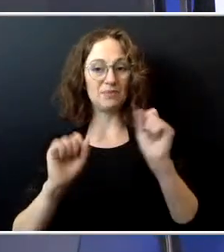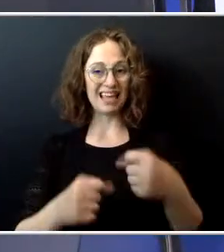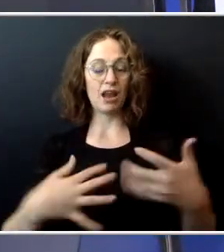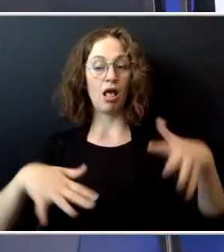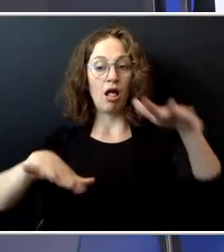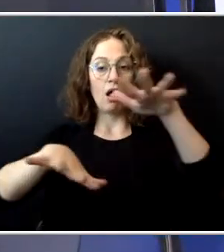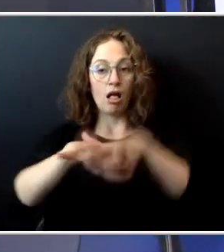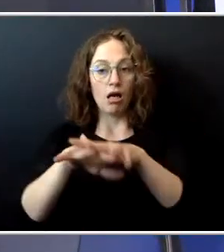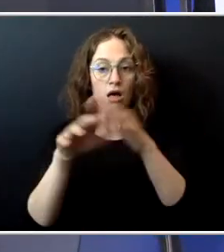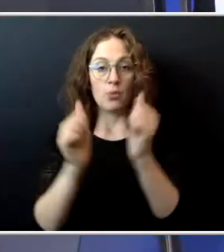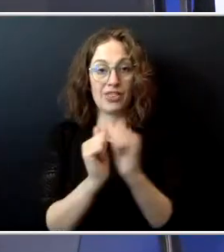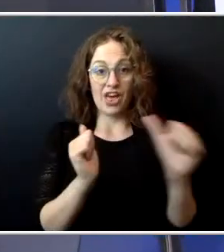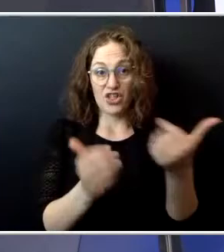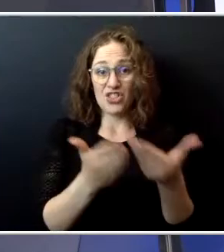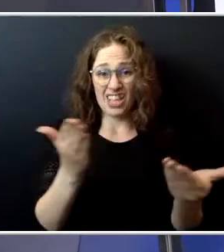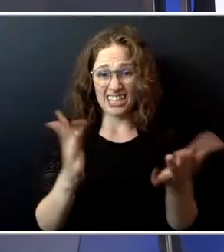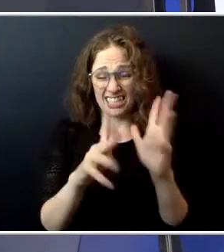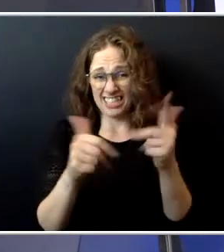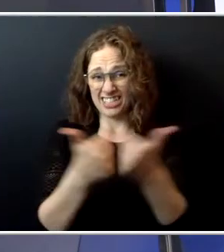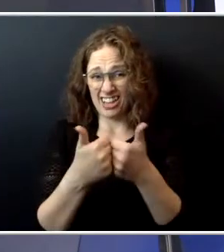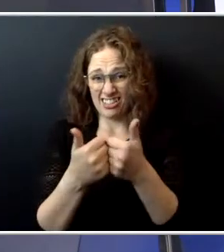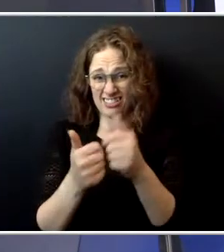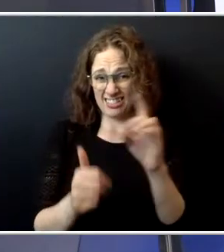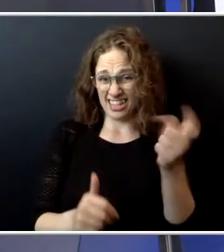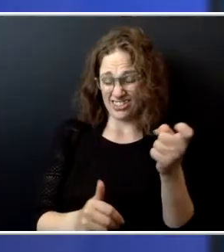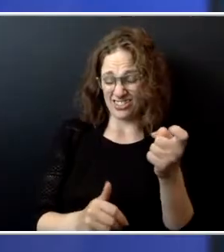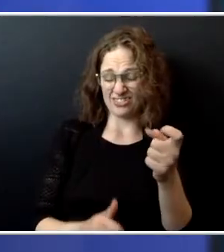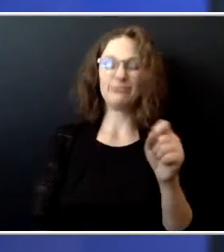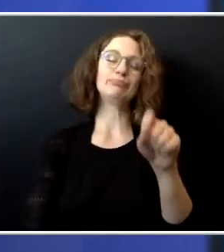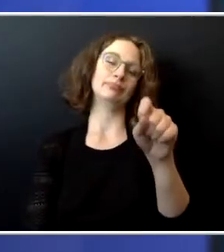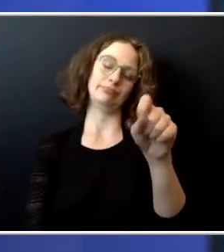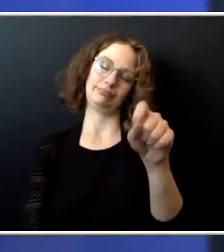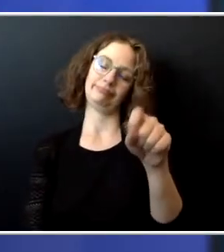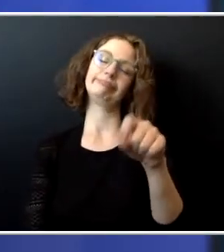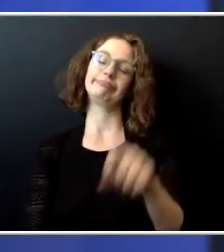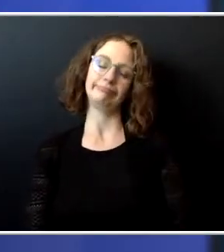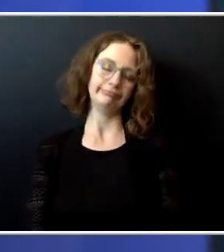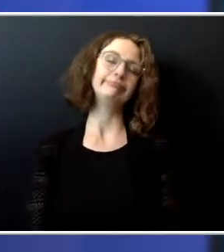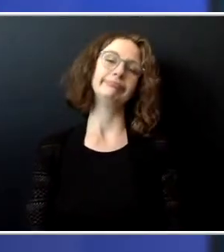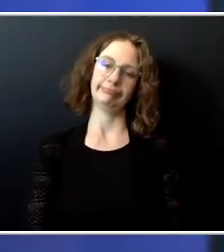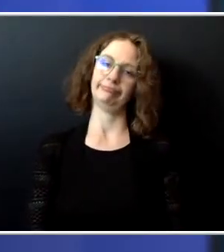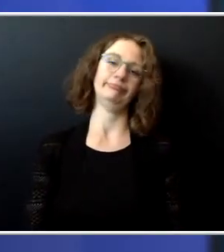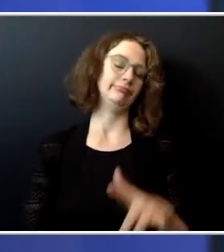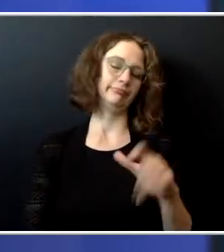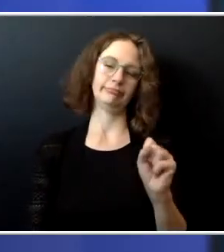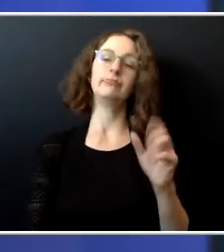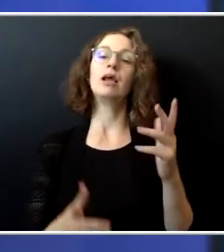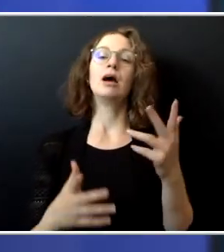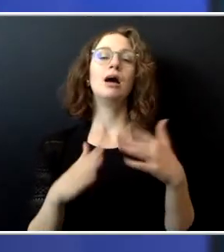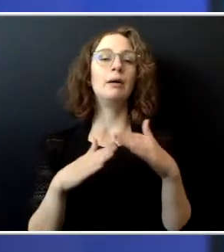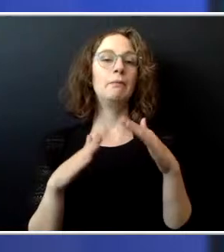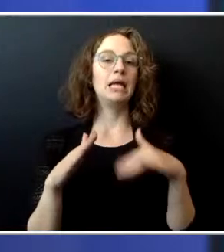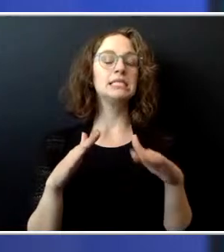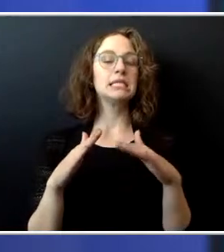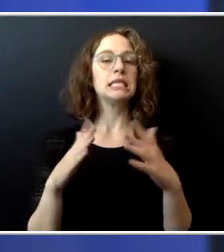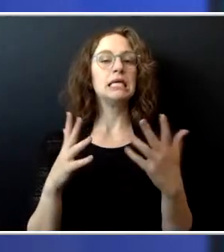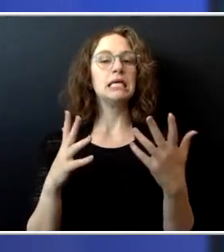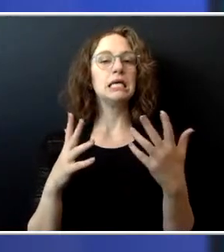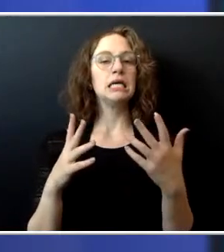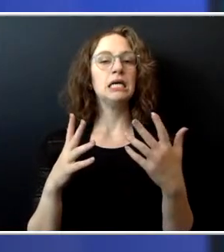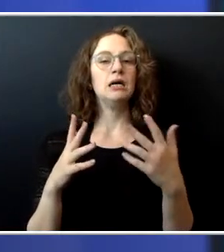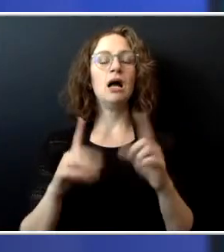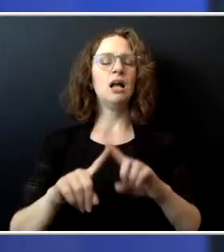down what the issue is, I would imagine? Yeah, that's a really good question. Basically, it's different when you have